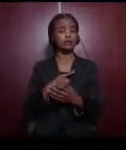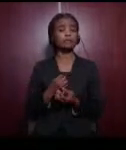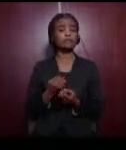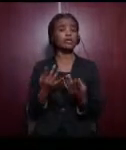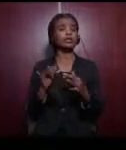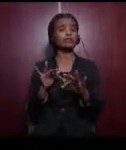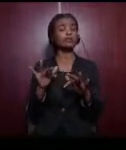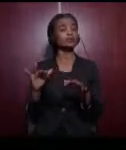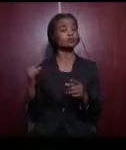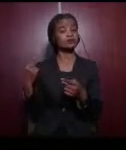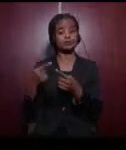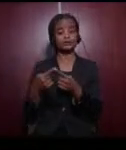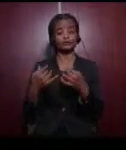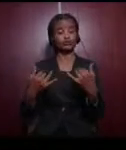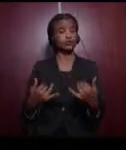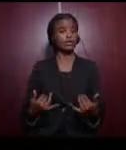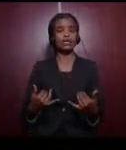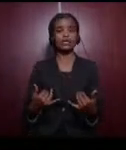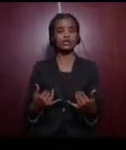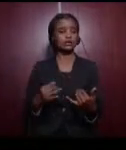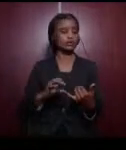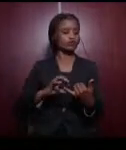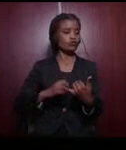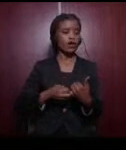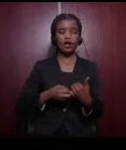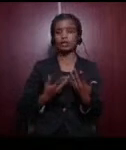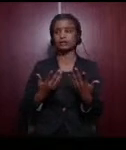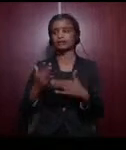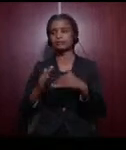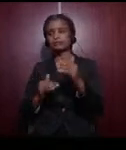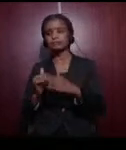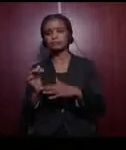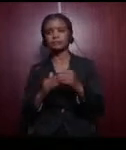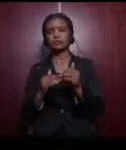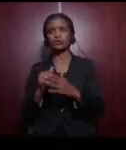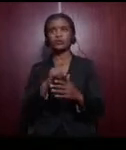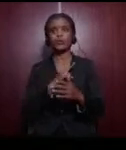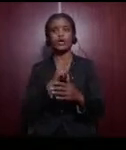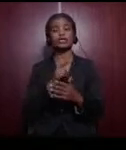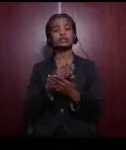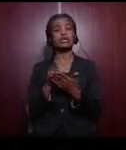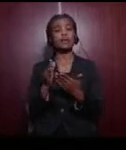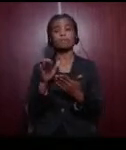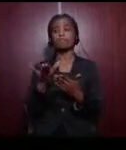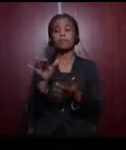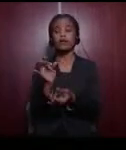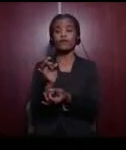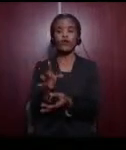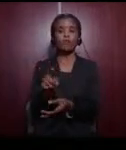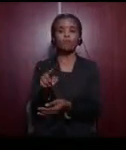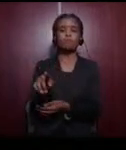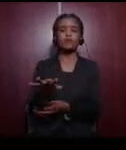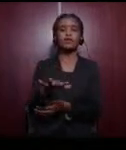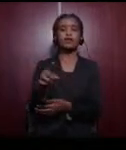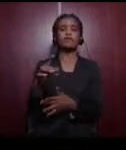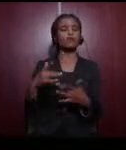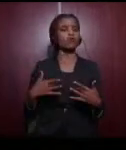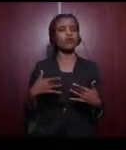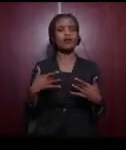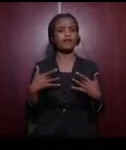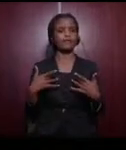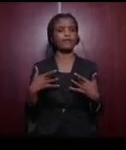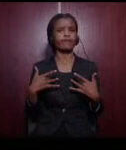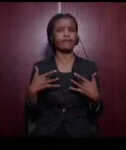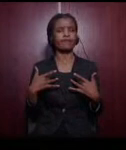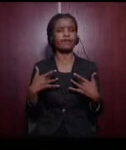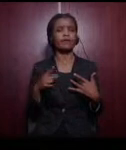kabanban, because that place was declared it's not a residential place. So on that one, how